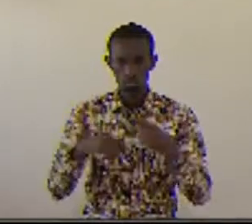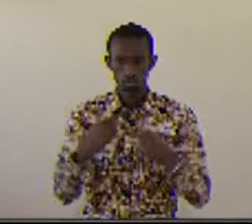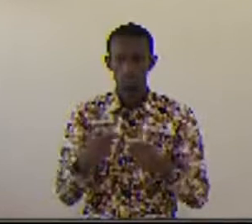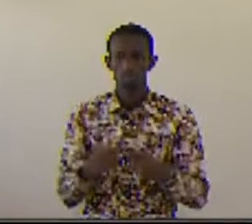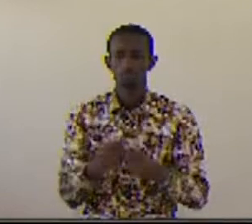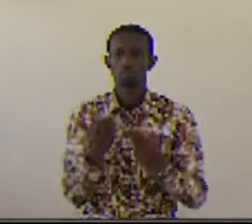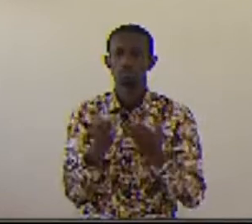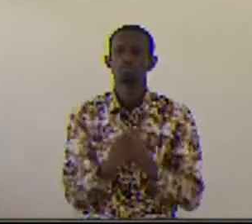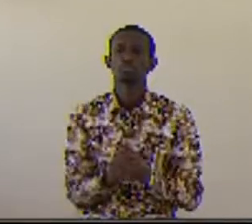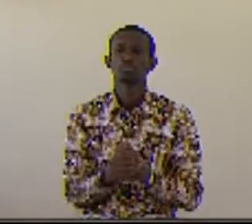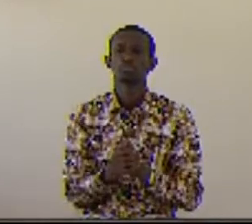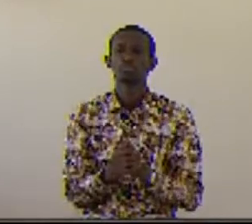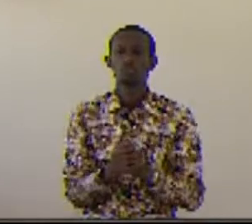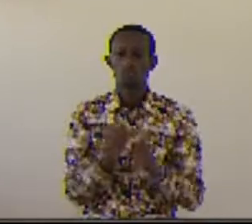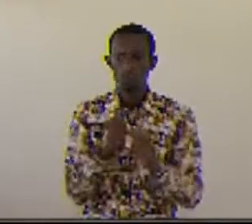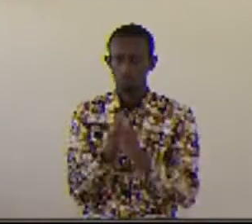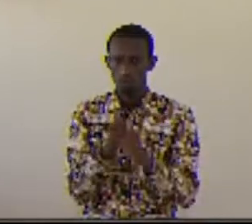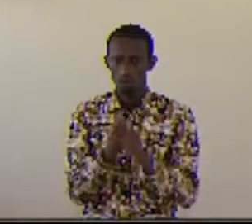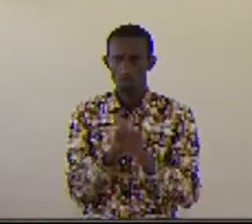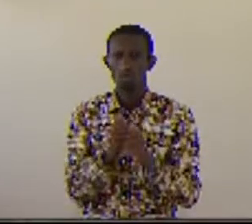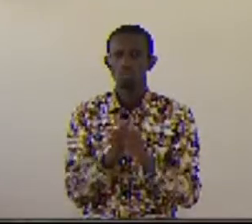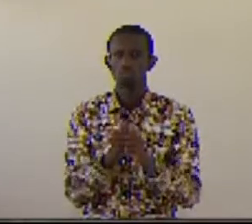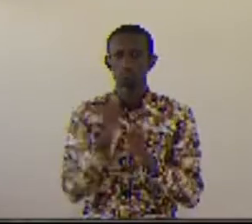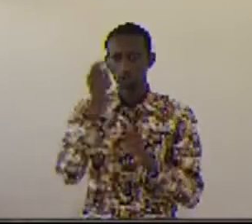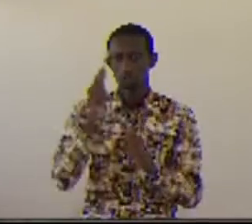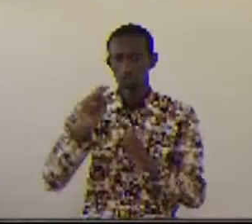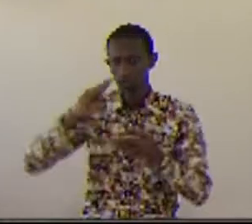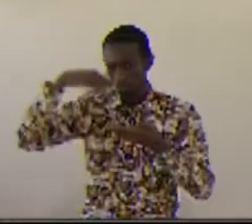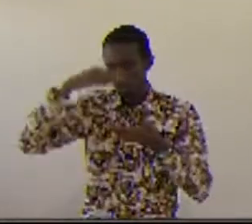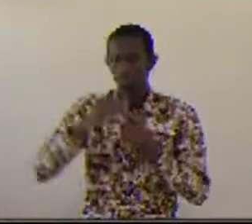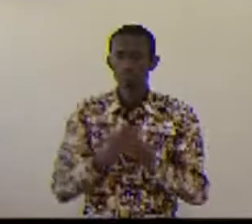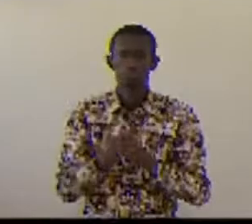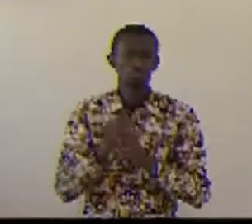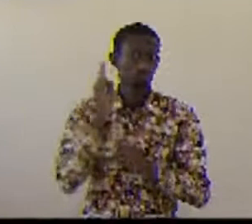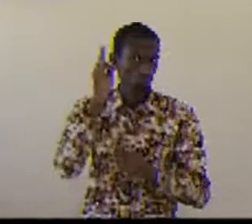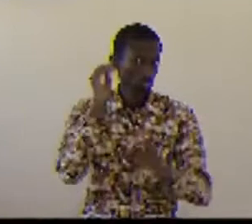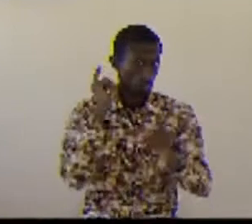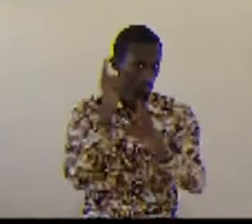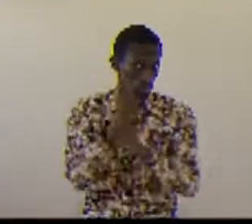to follow the TV learning programs. See you next time.